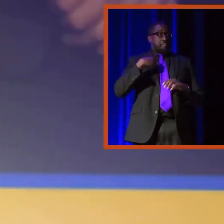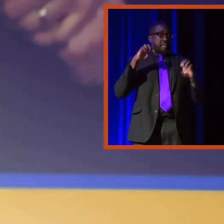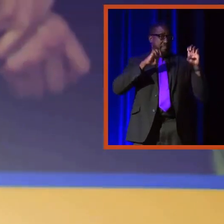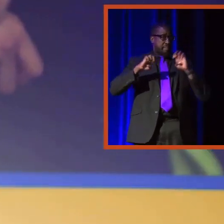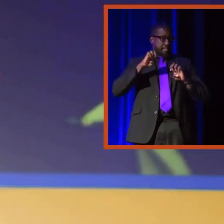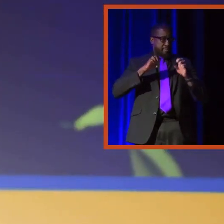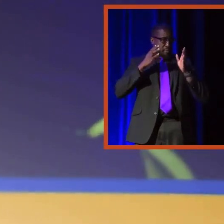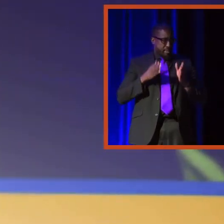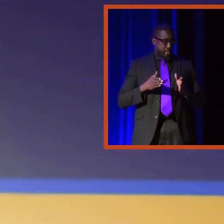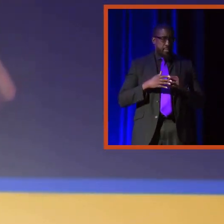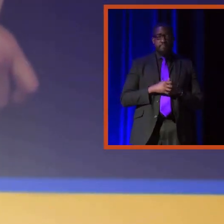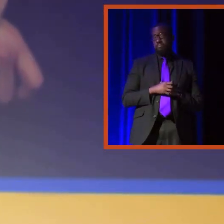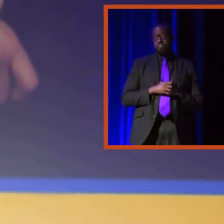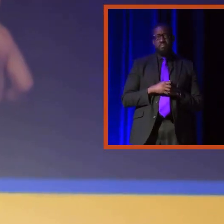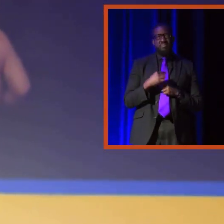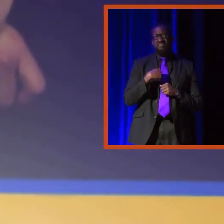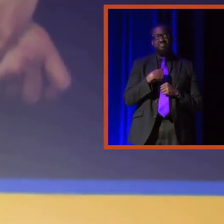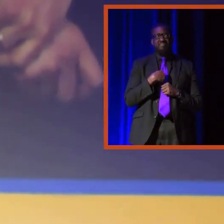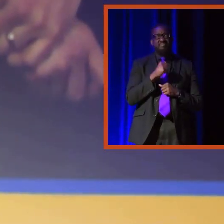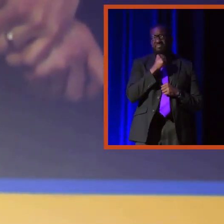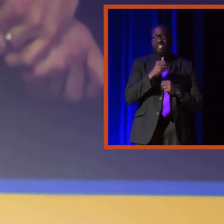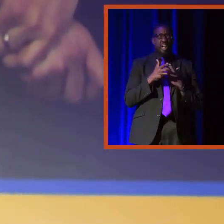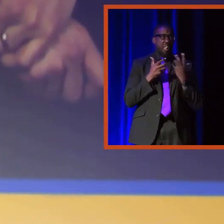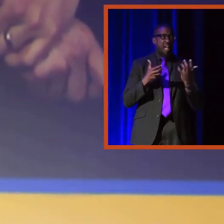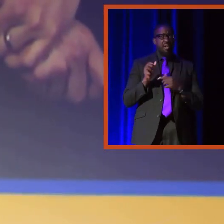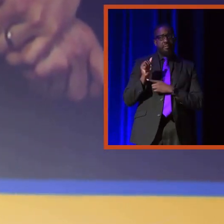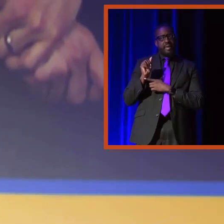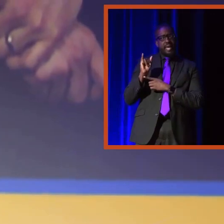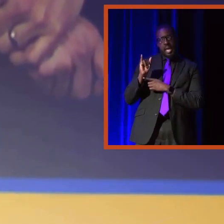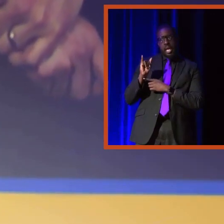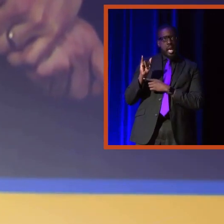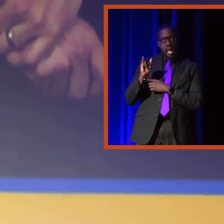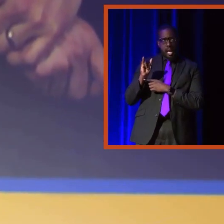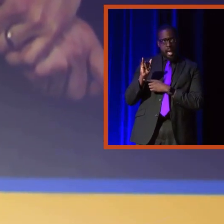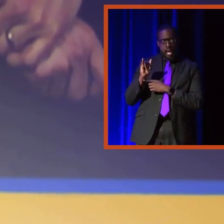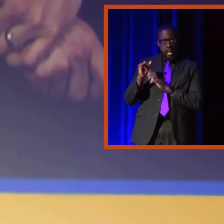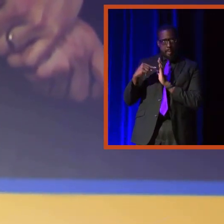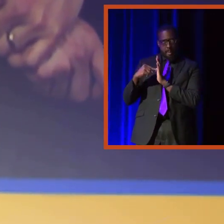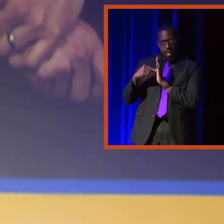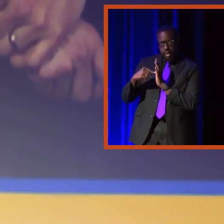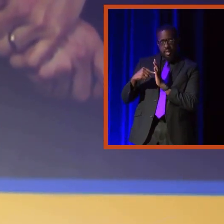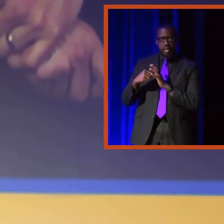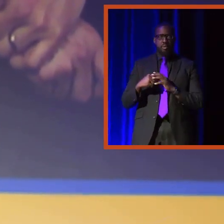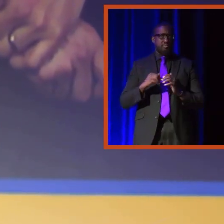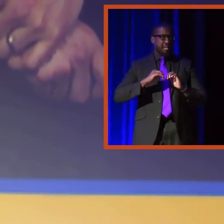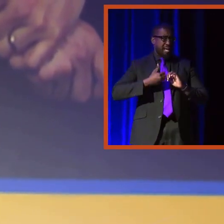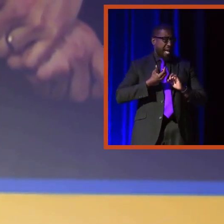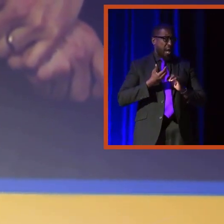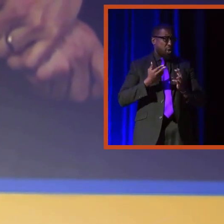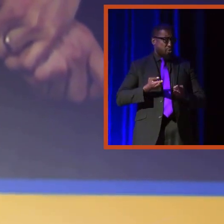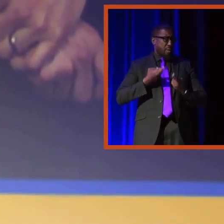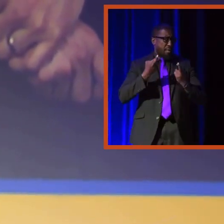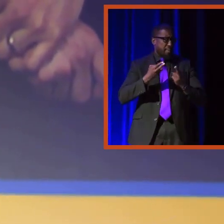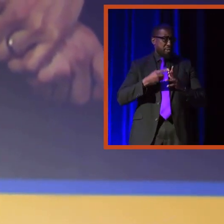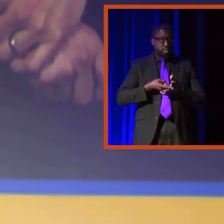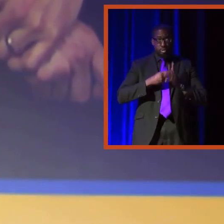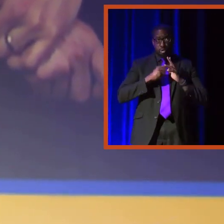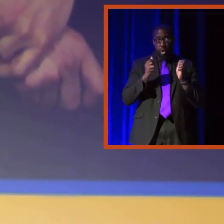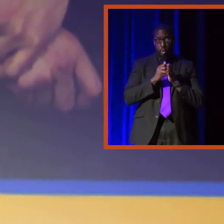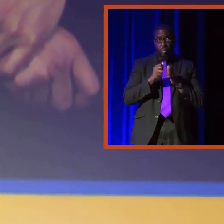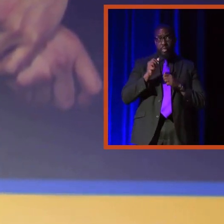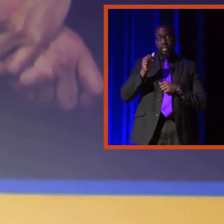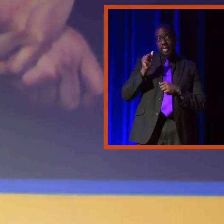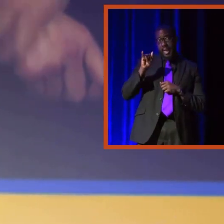of, in like AI modeling or anything, how would you recommend somebody get started into AI modeling